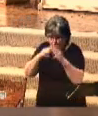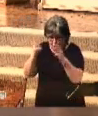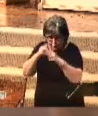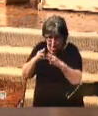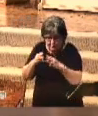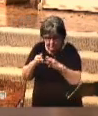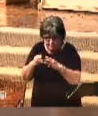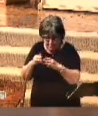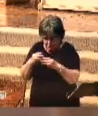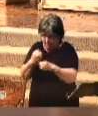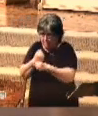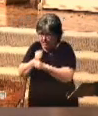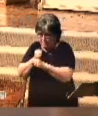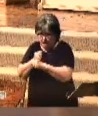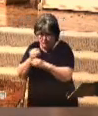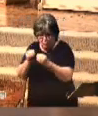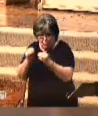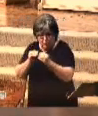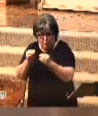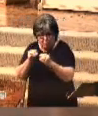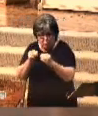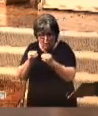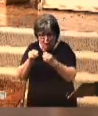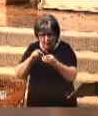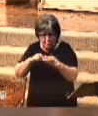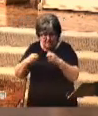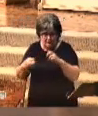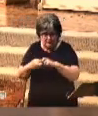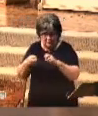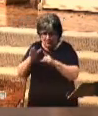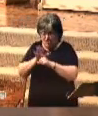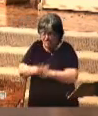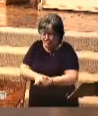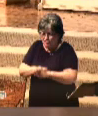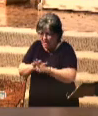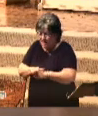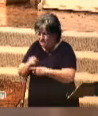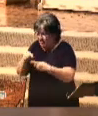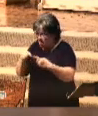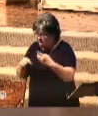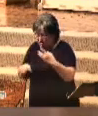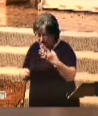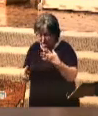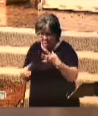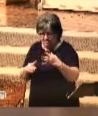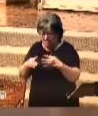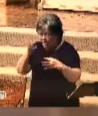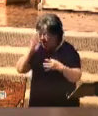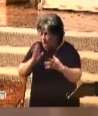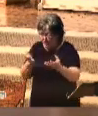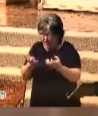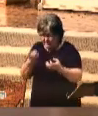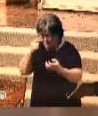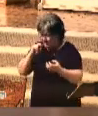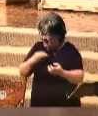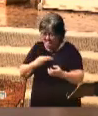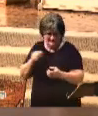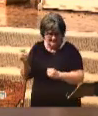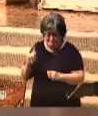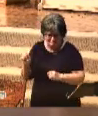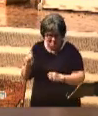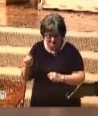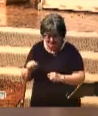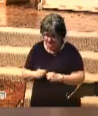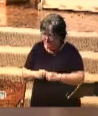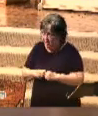ulcers, all kinds of stress and all that kind of thing. God does not want that for us. The Bible says